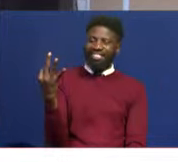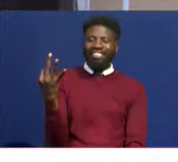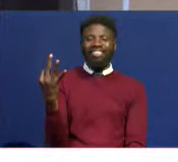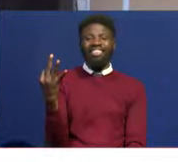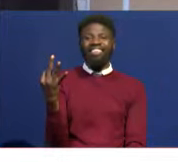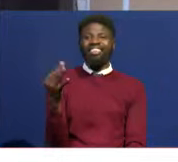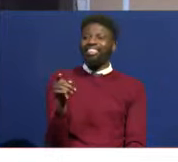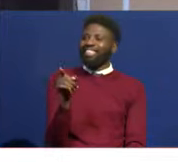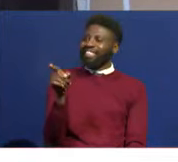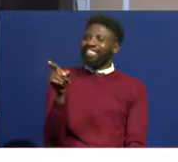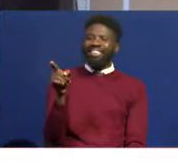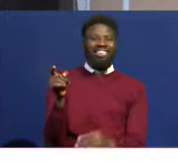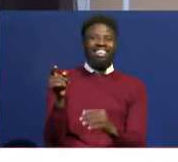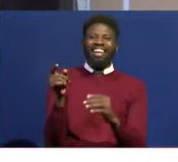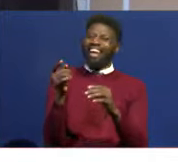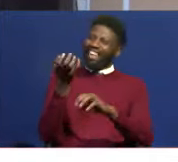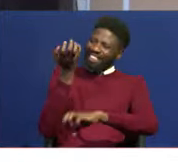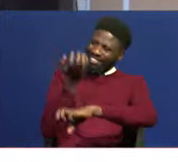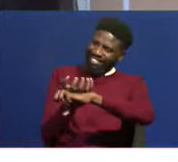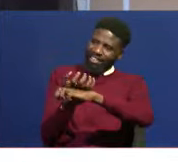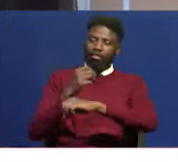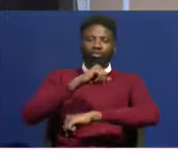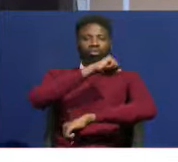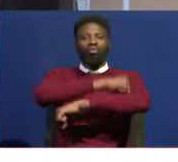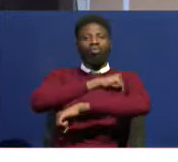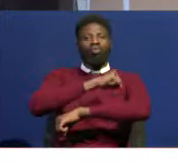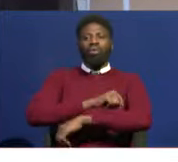it difficult for schools to be able to operate